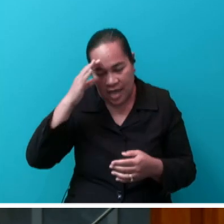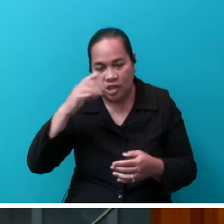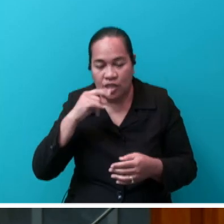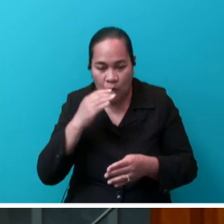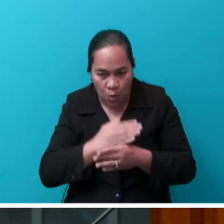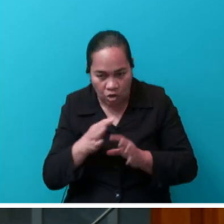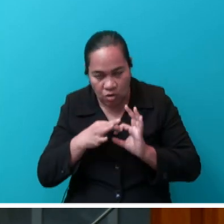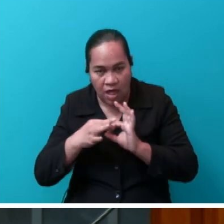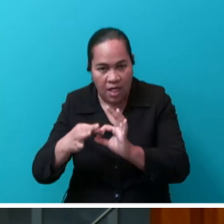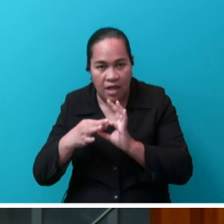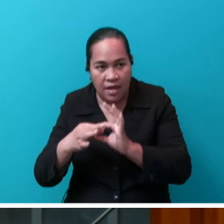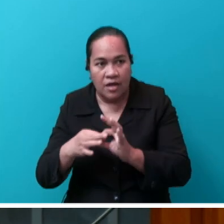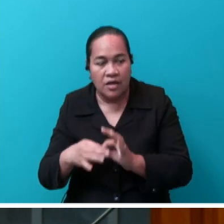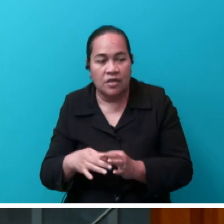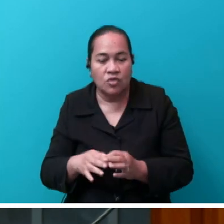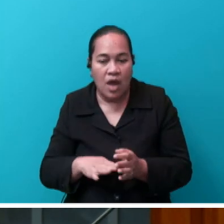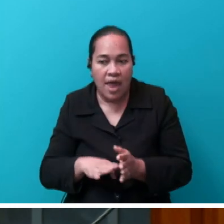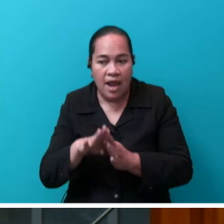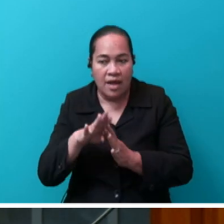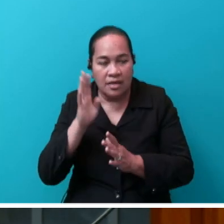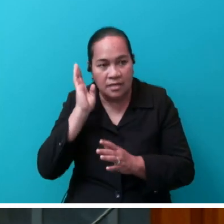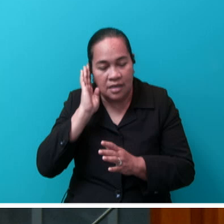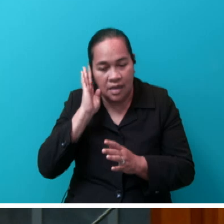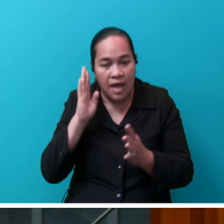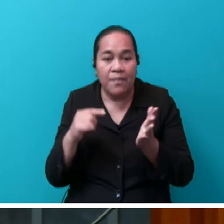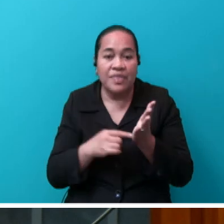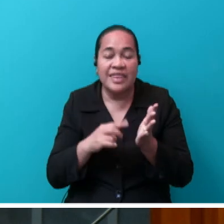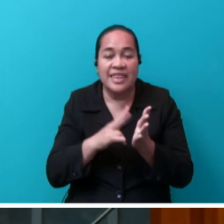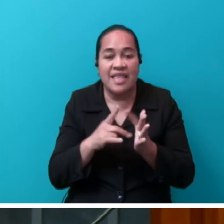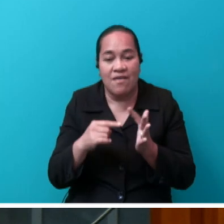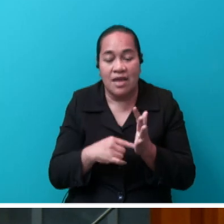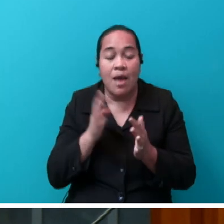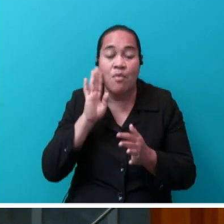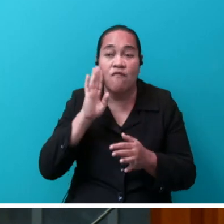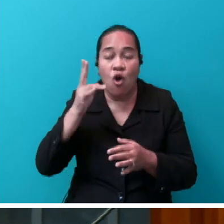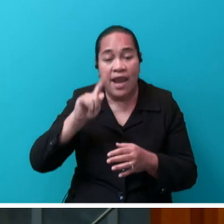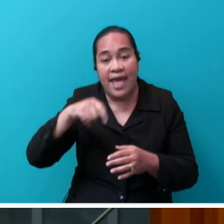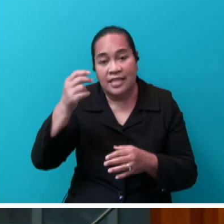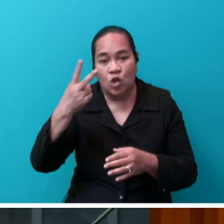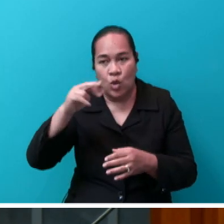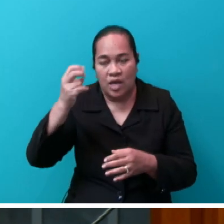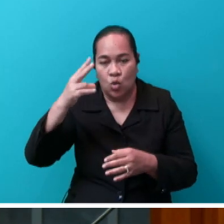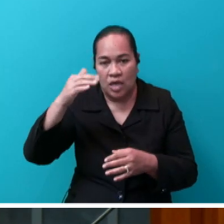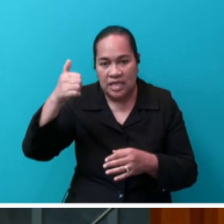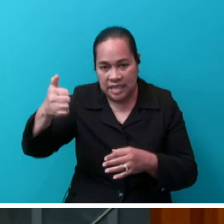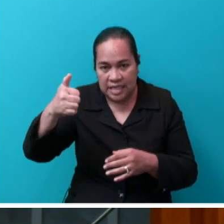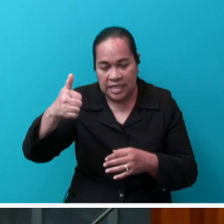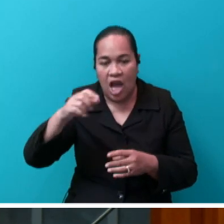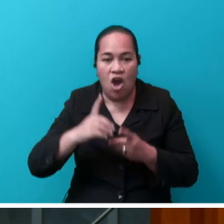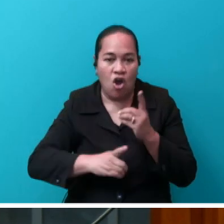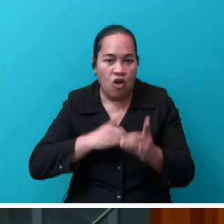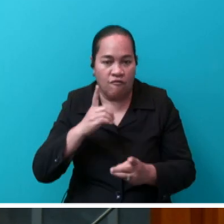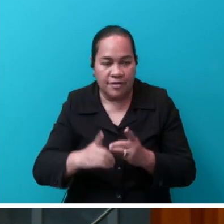to enhance Fiji's TVET system before the next 2026 conference.